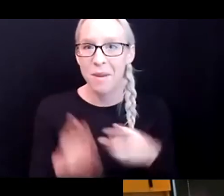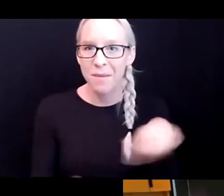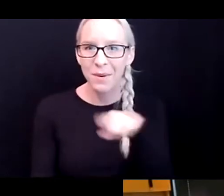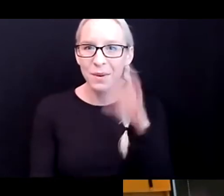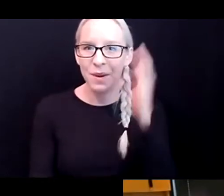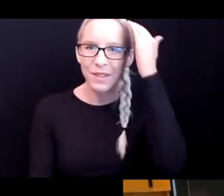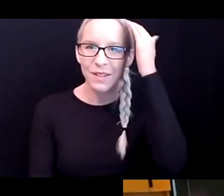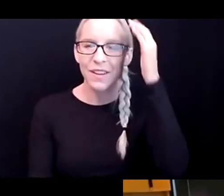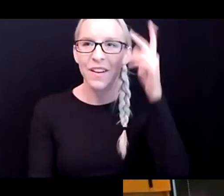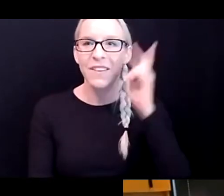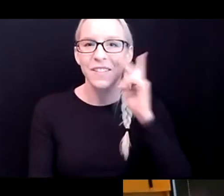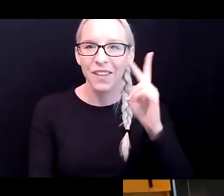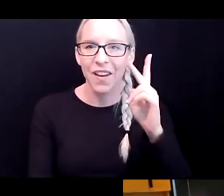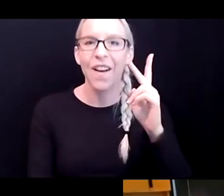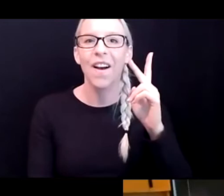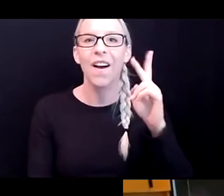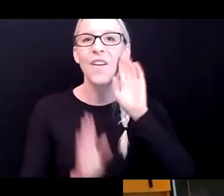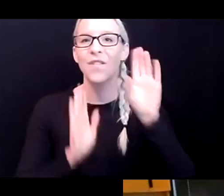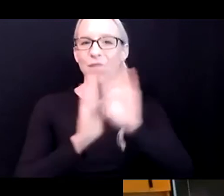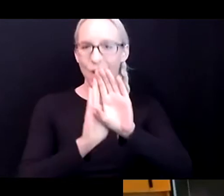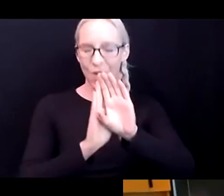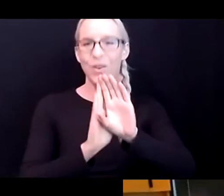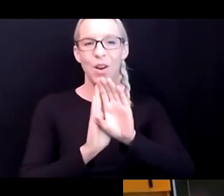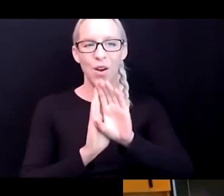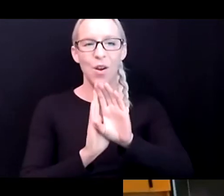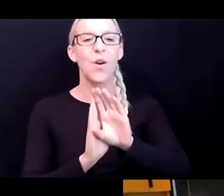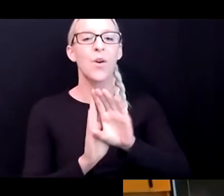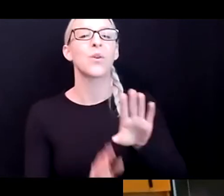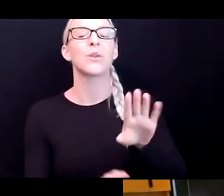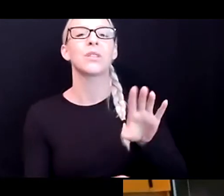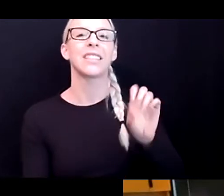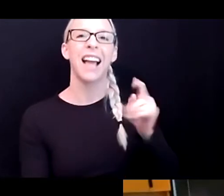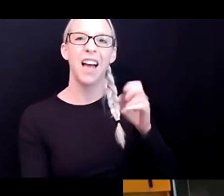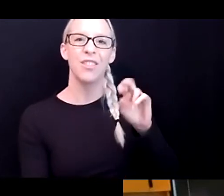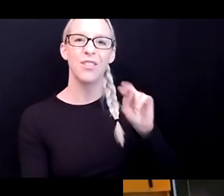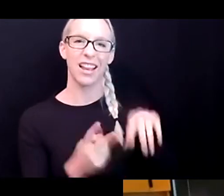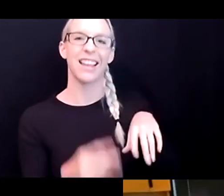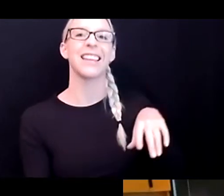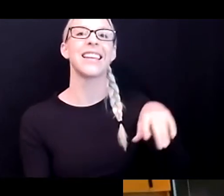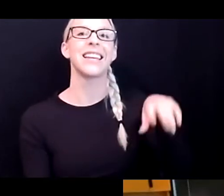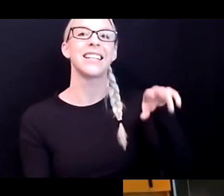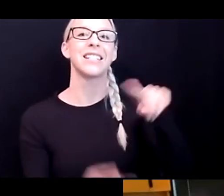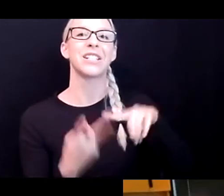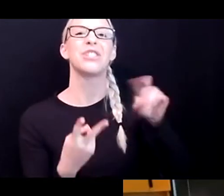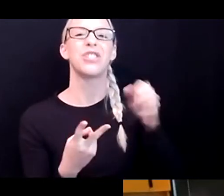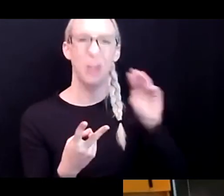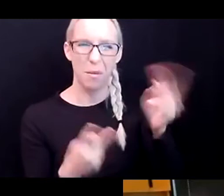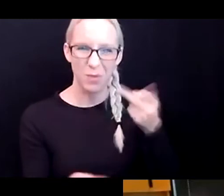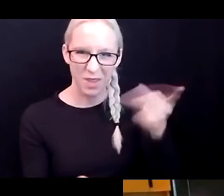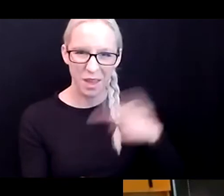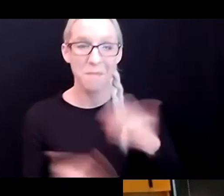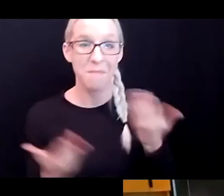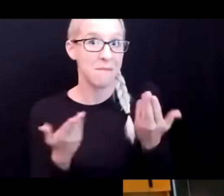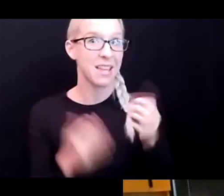Jen. I think Jen was in a photo shoot prior to that too. So you might have seen their pictures on some of our social media